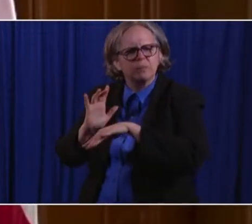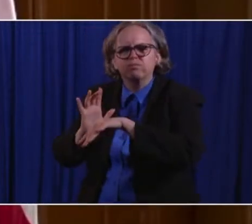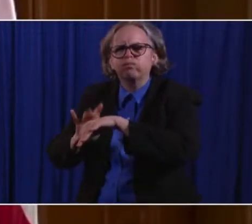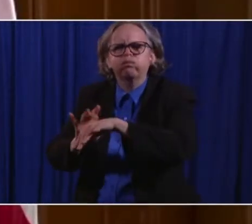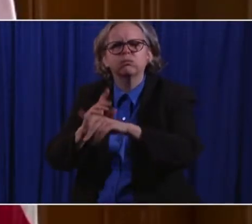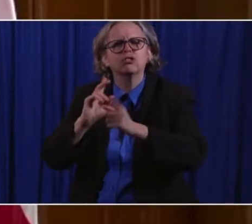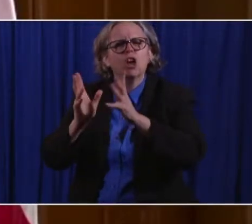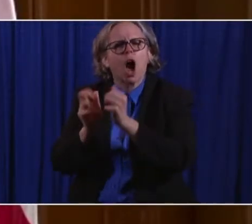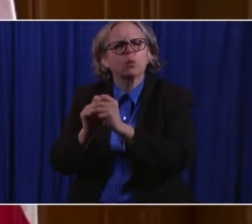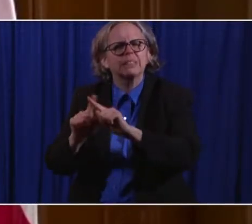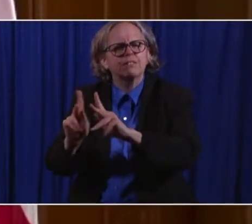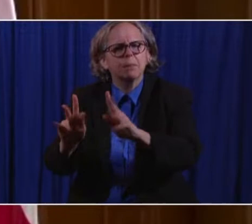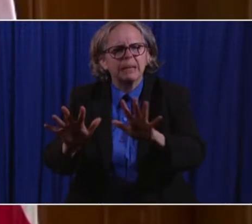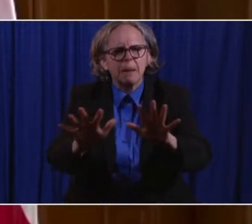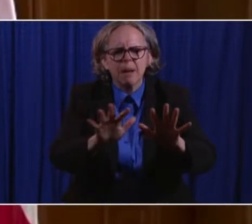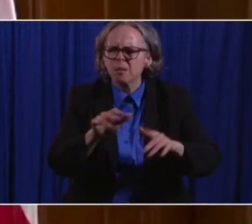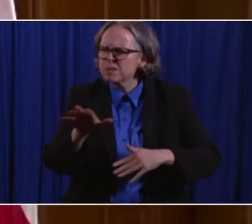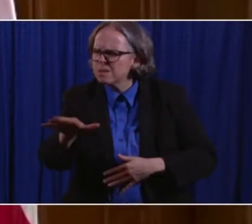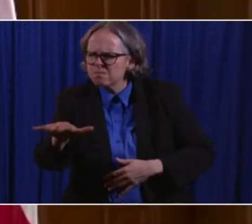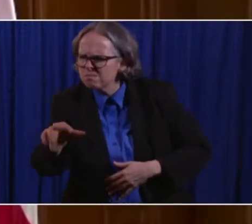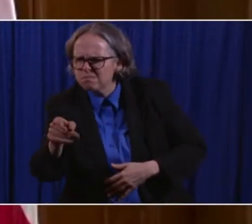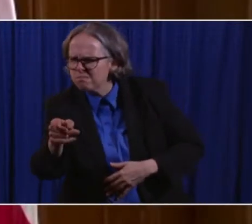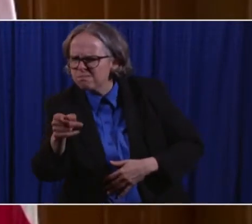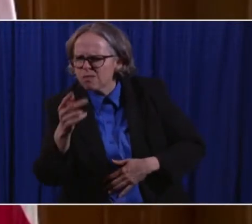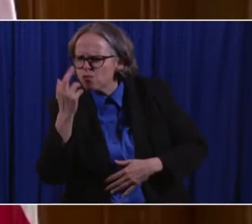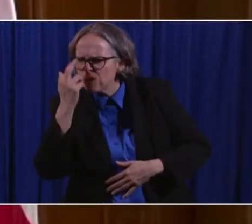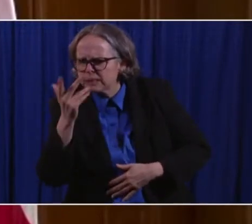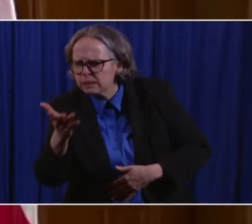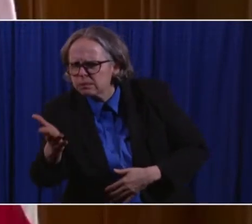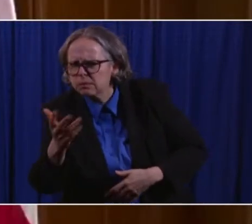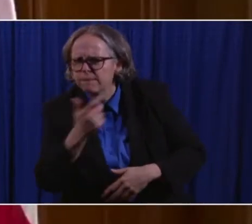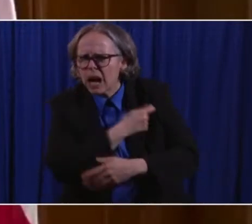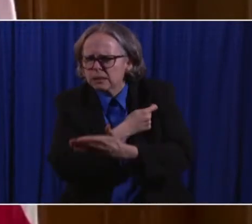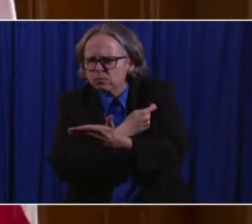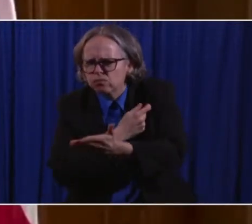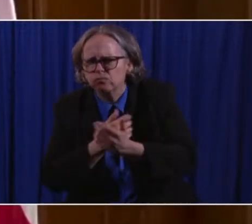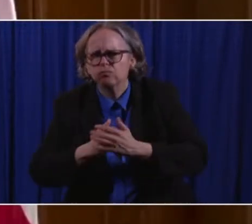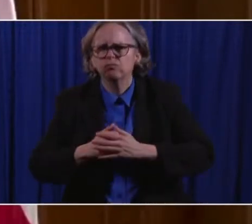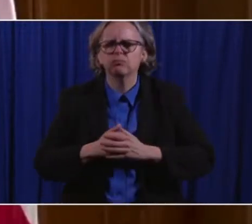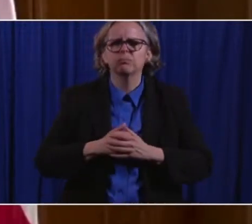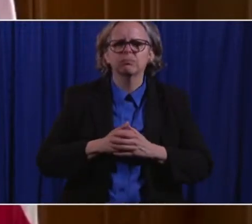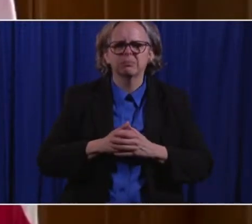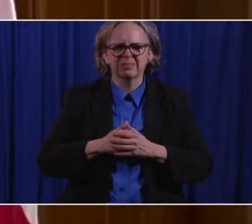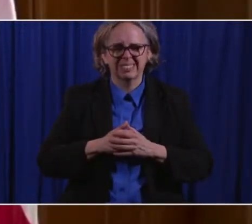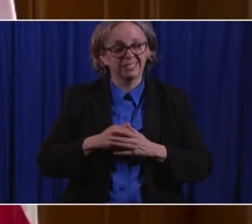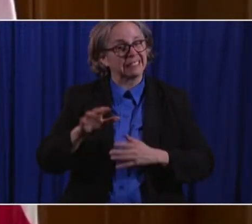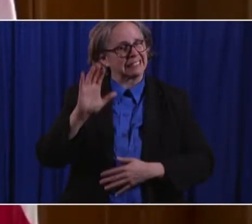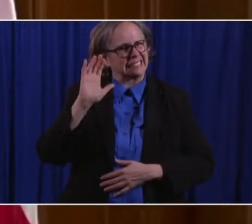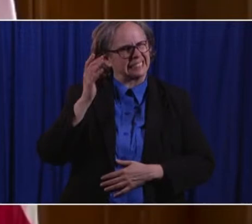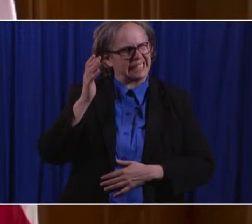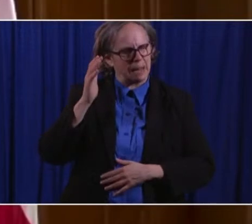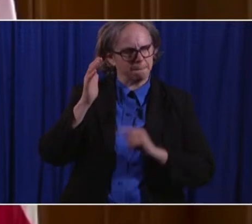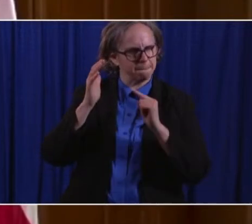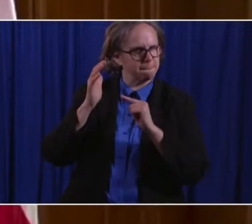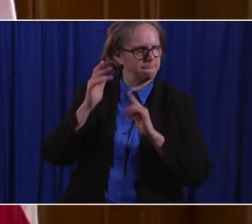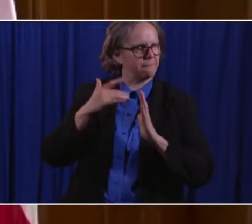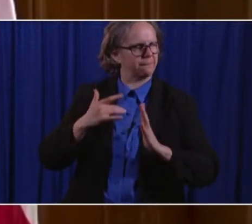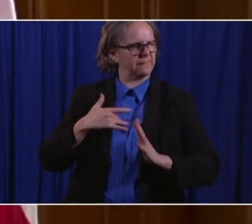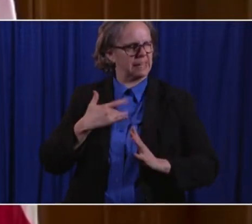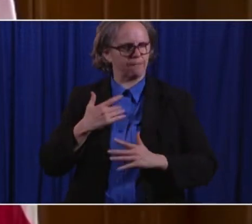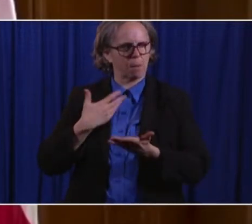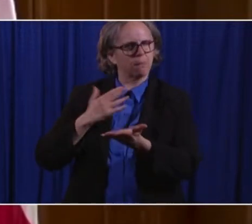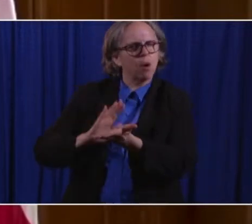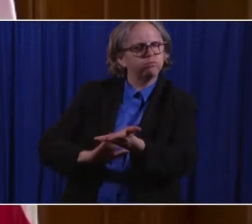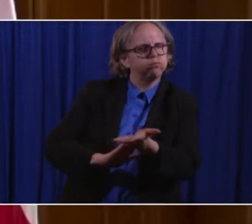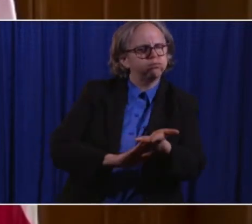all ages we've talked to. And it just seems that the most common